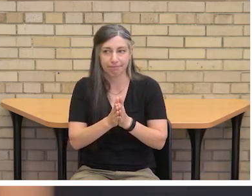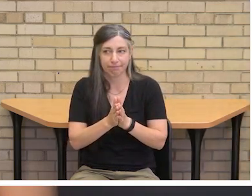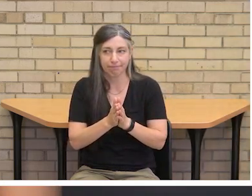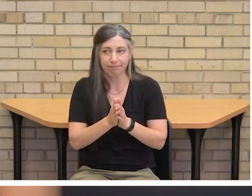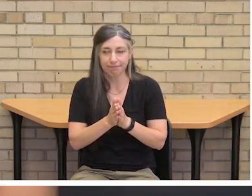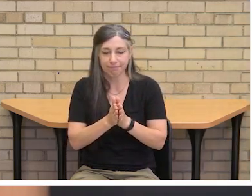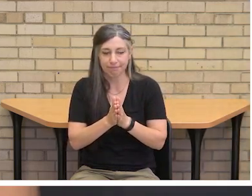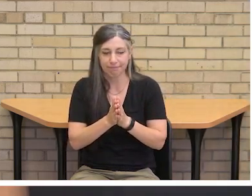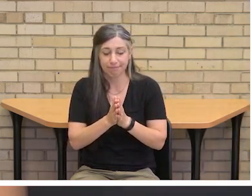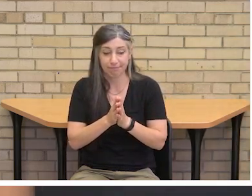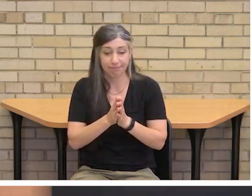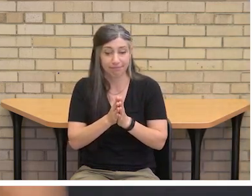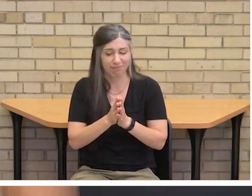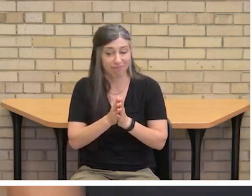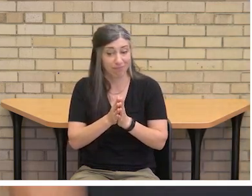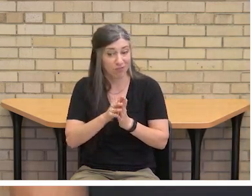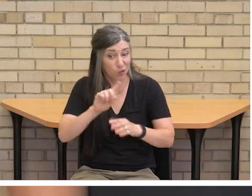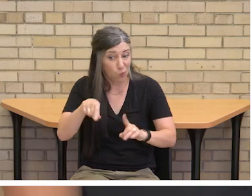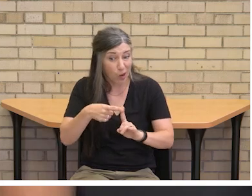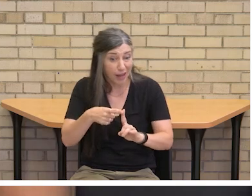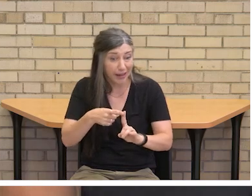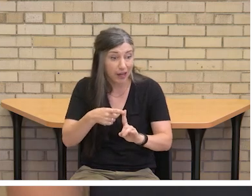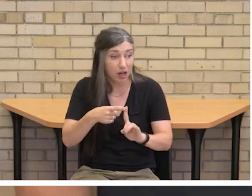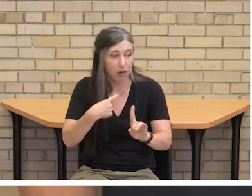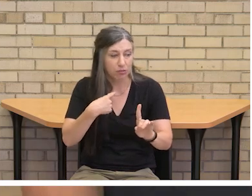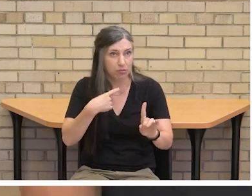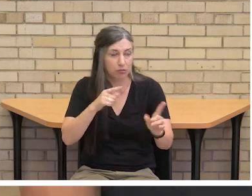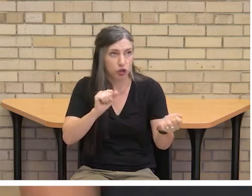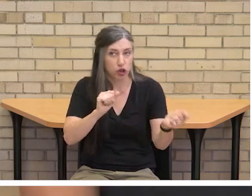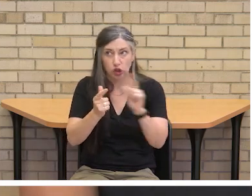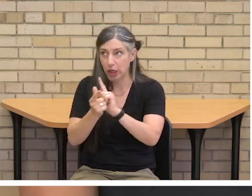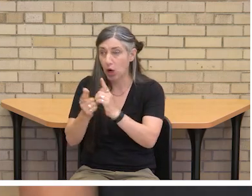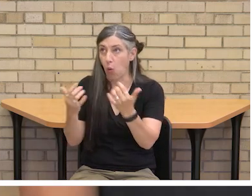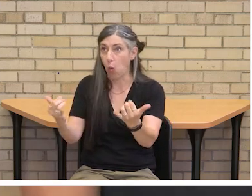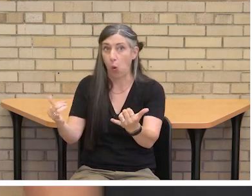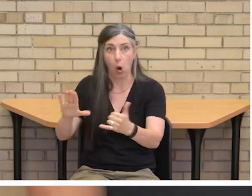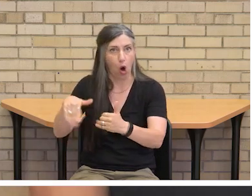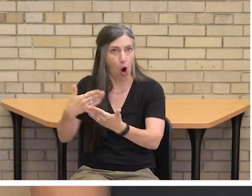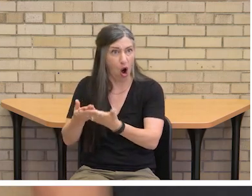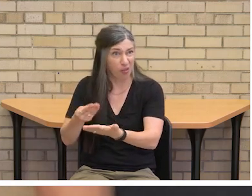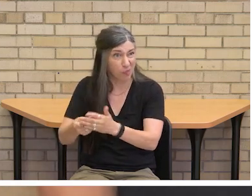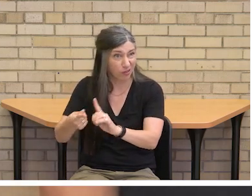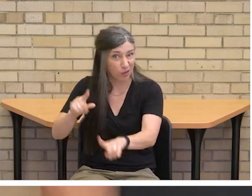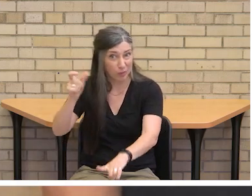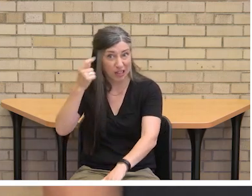As far as when it changed to 100% federal, I believe that was